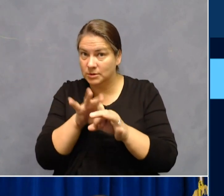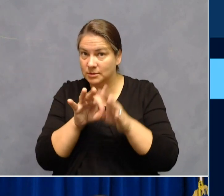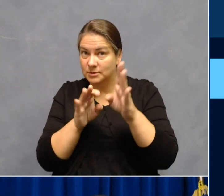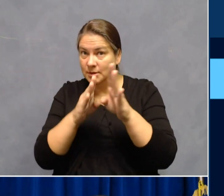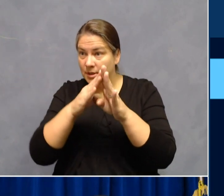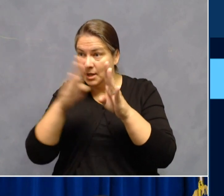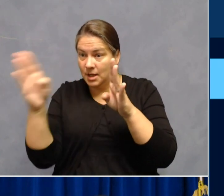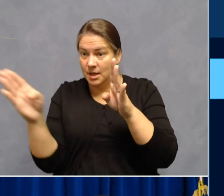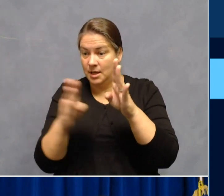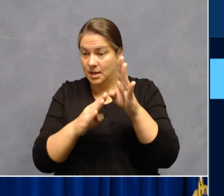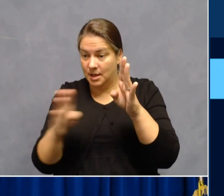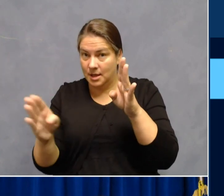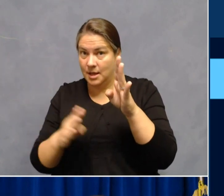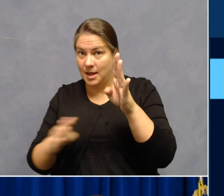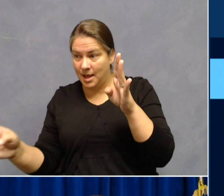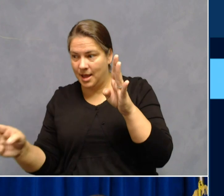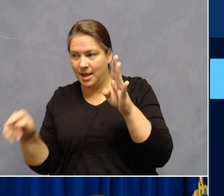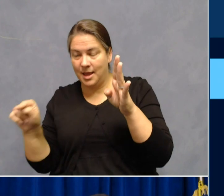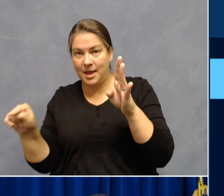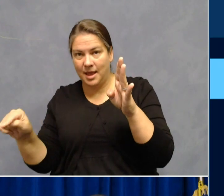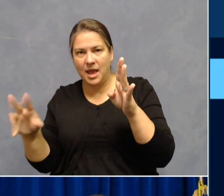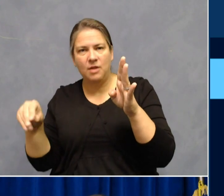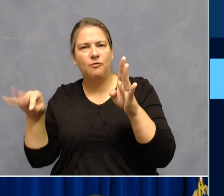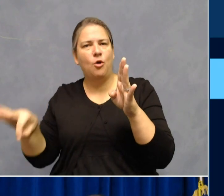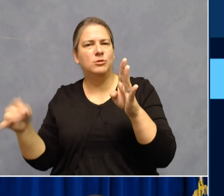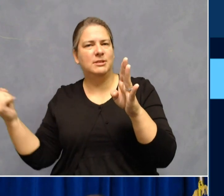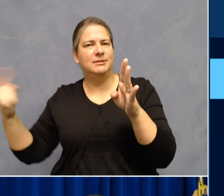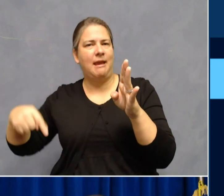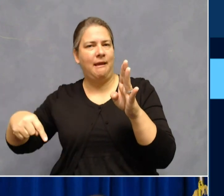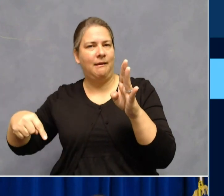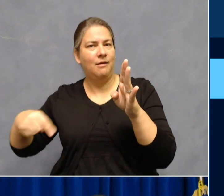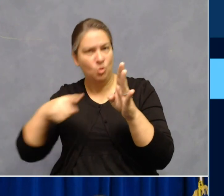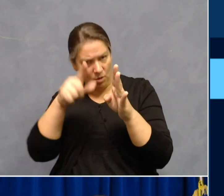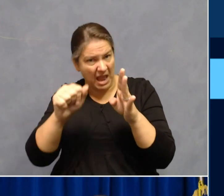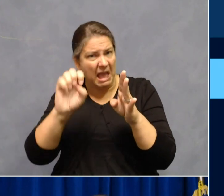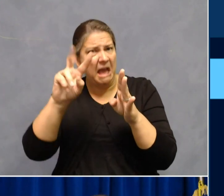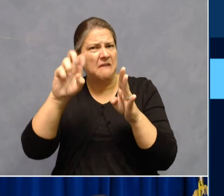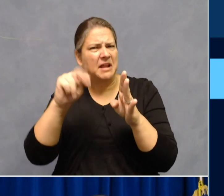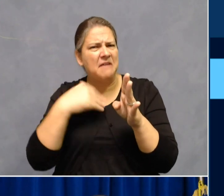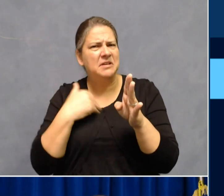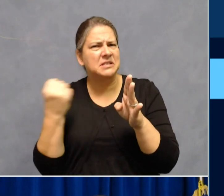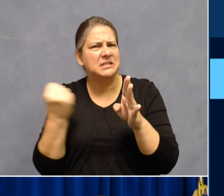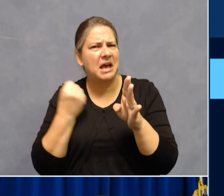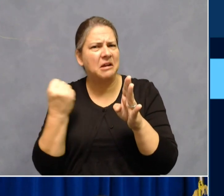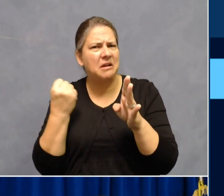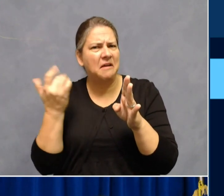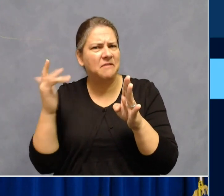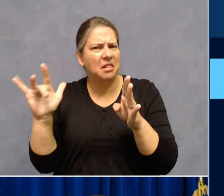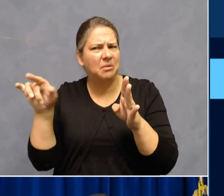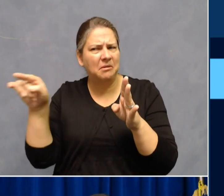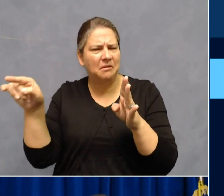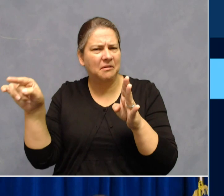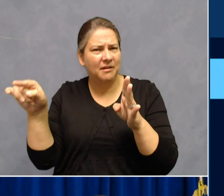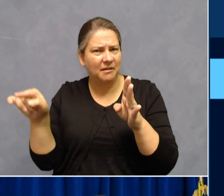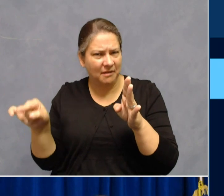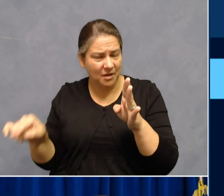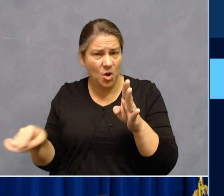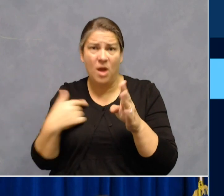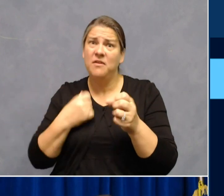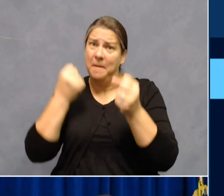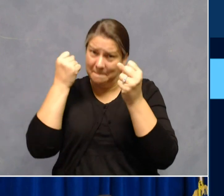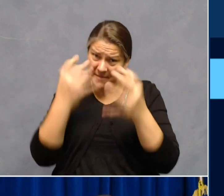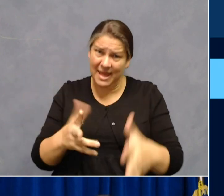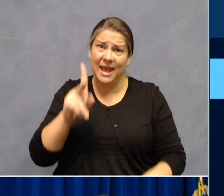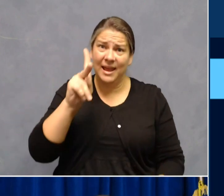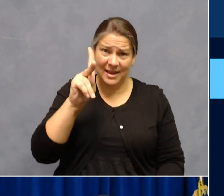Saturday hours. Pick a time, make a plan of when you're going to go vote. We had a lot of Kentuckians, including myself, that